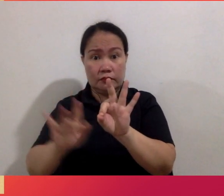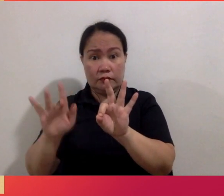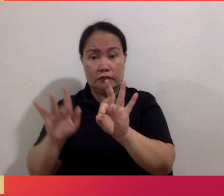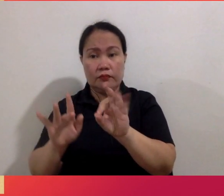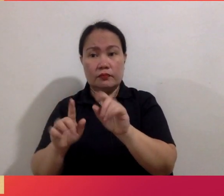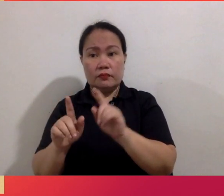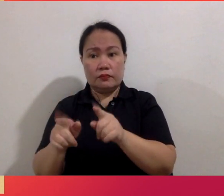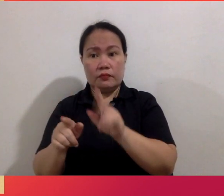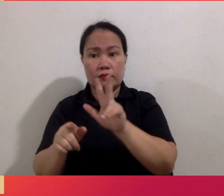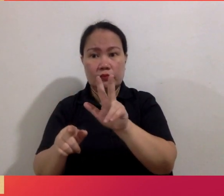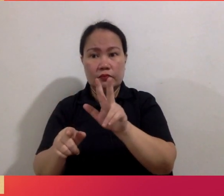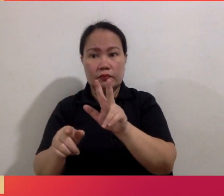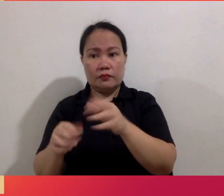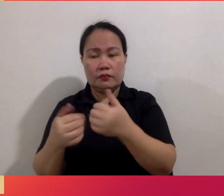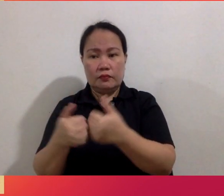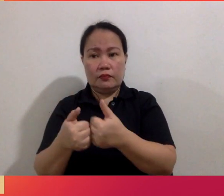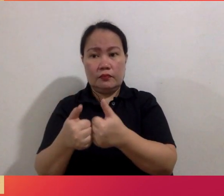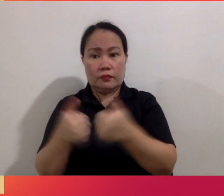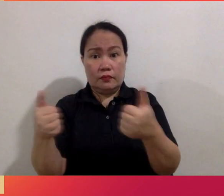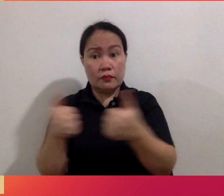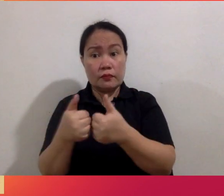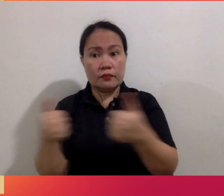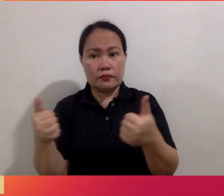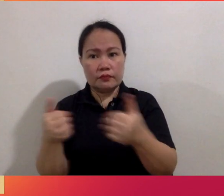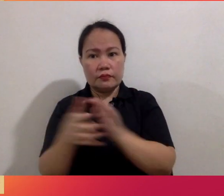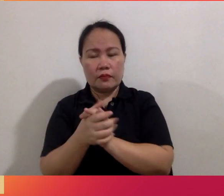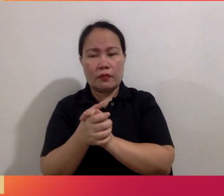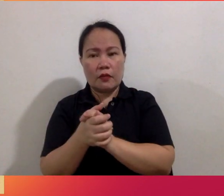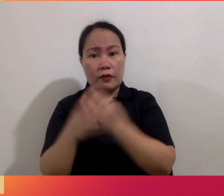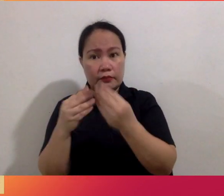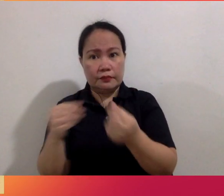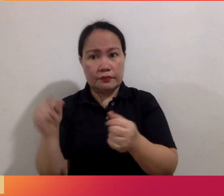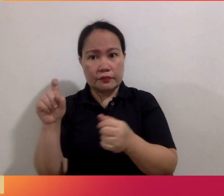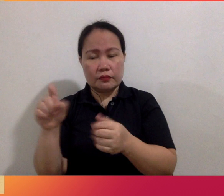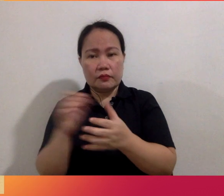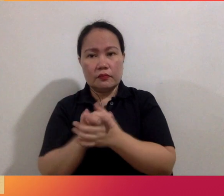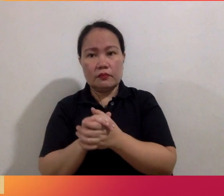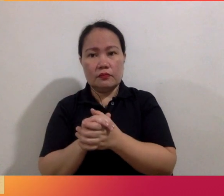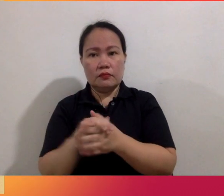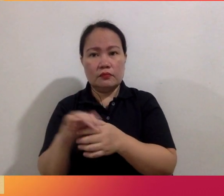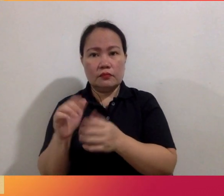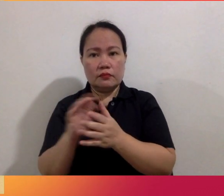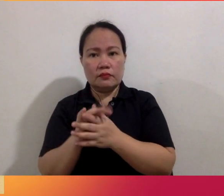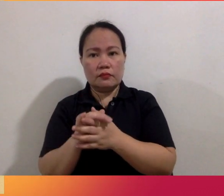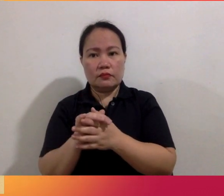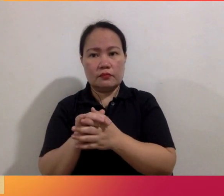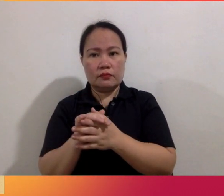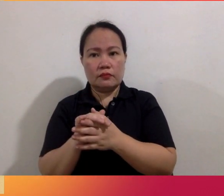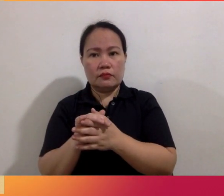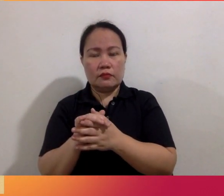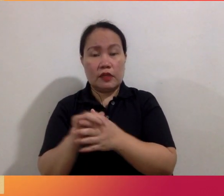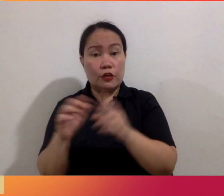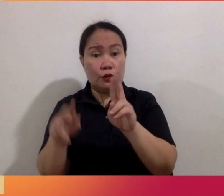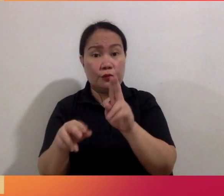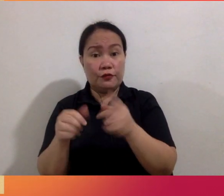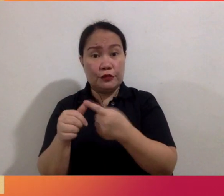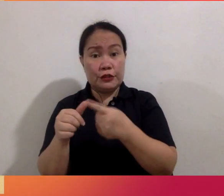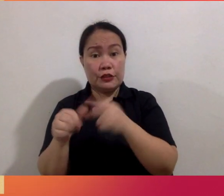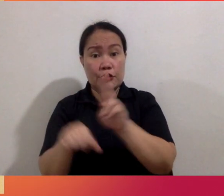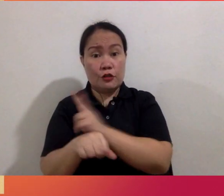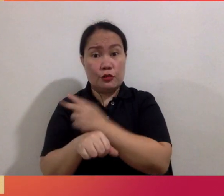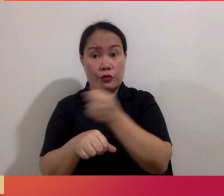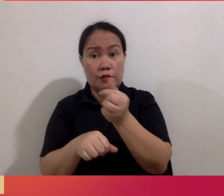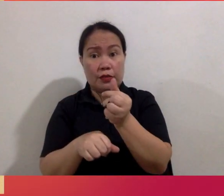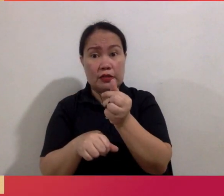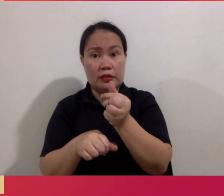is 3. So, paghiwalayin lang natin to para ma-solve natin yung x natin. So, x squared is equal to 5 plus 3